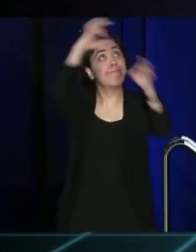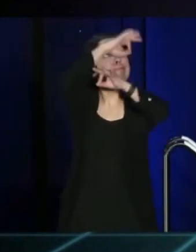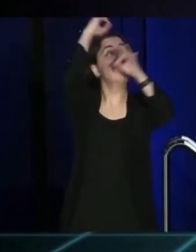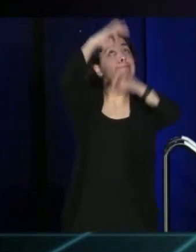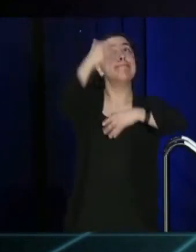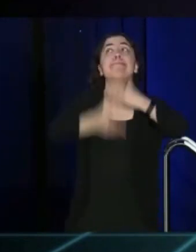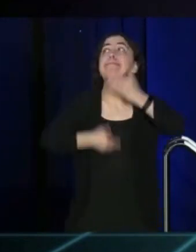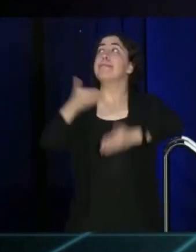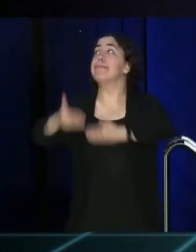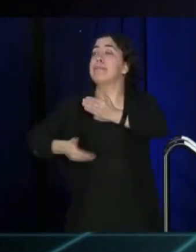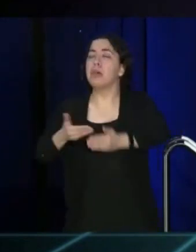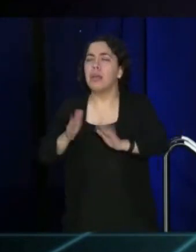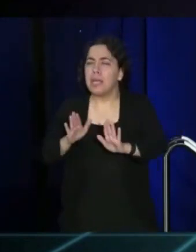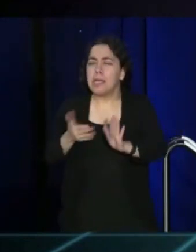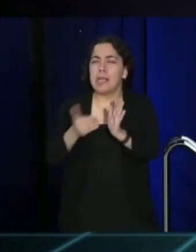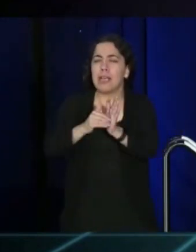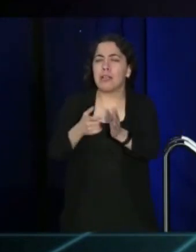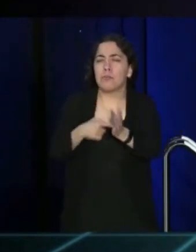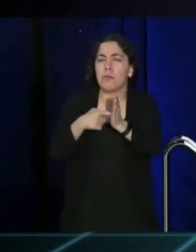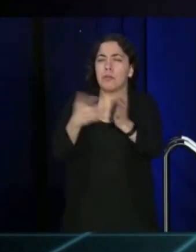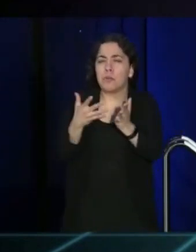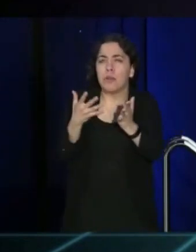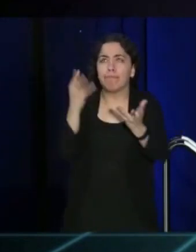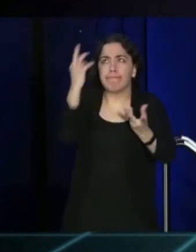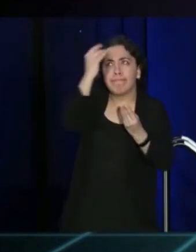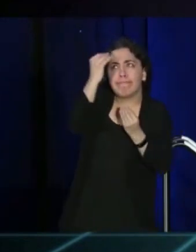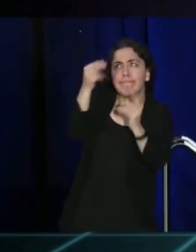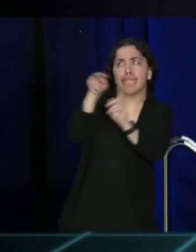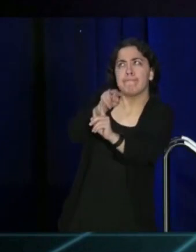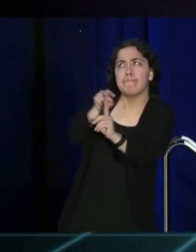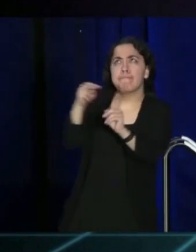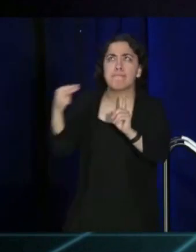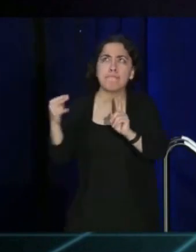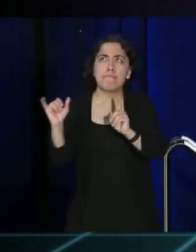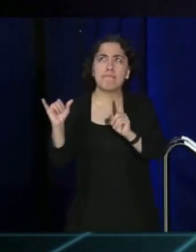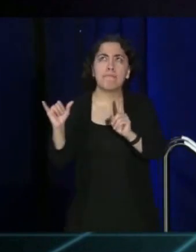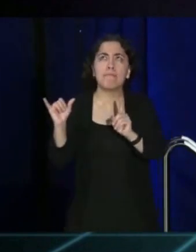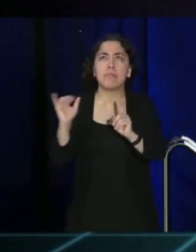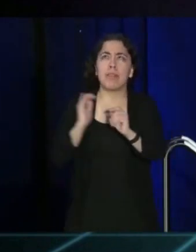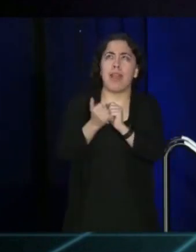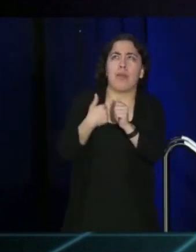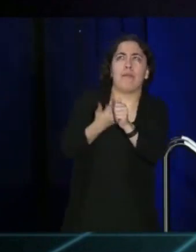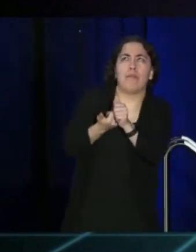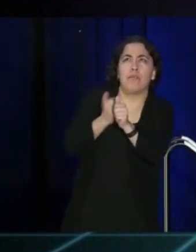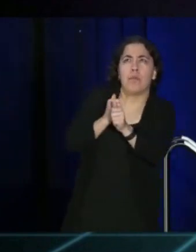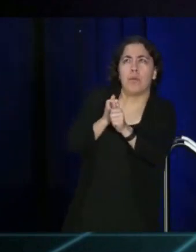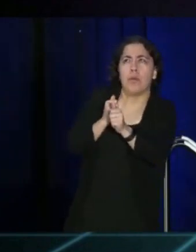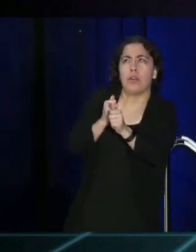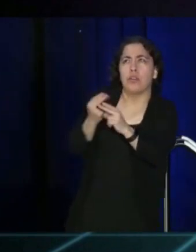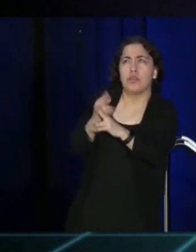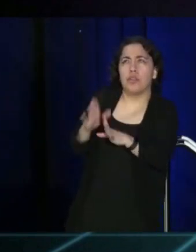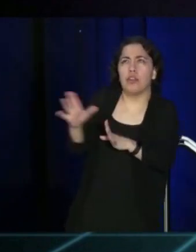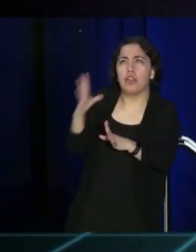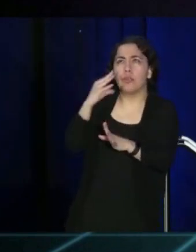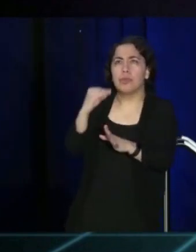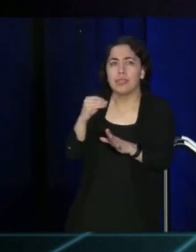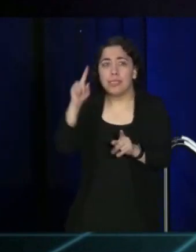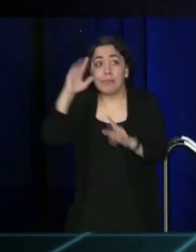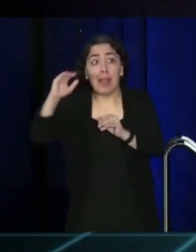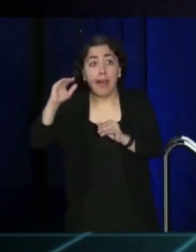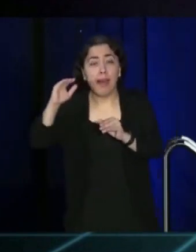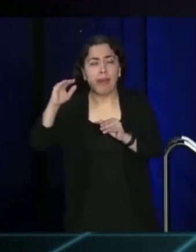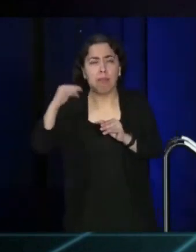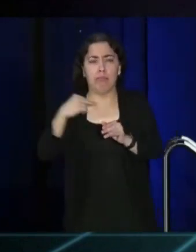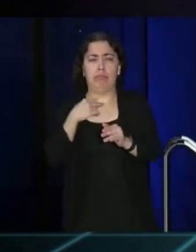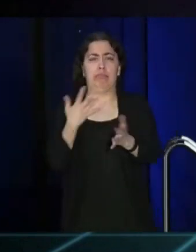so, again, it just takes a little bit of thought in how can we avoid lying to our users and make the user experience as awesome as